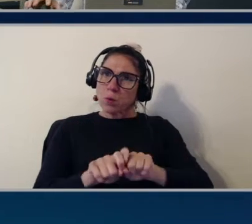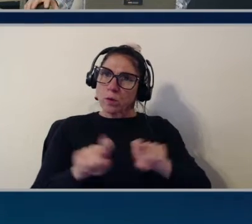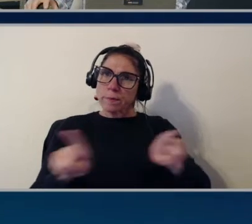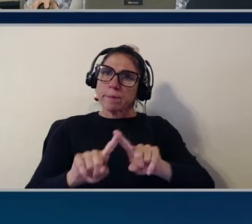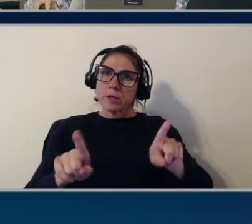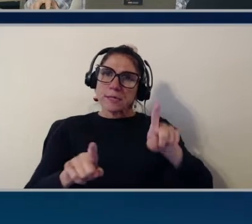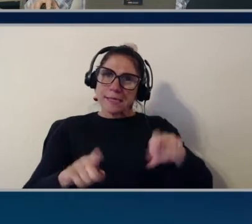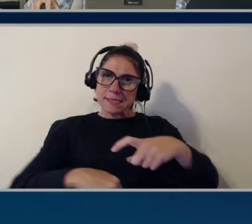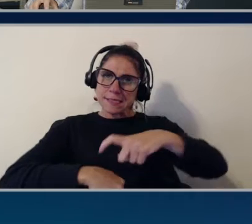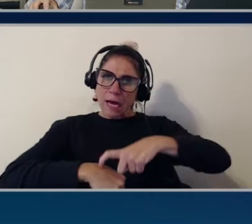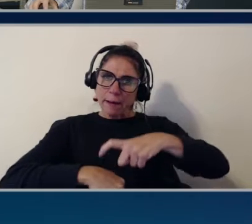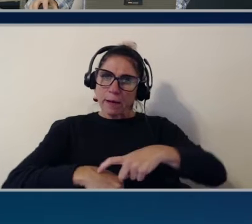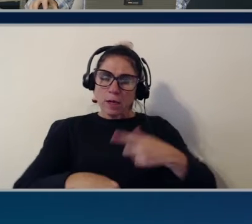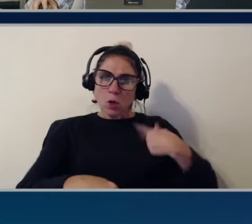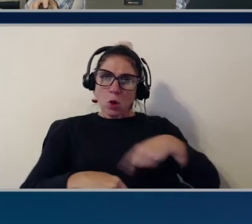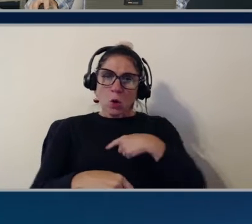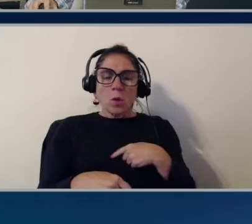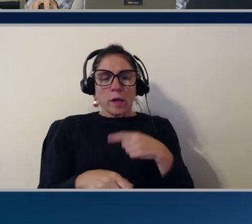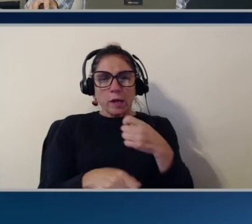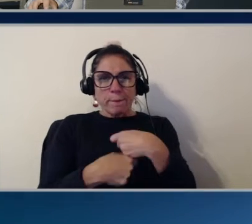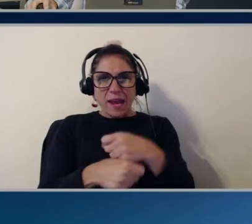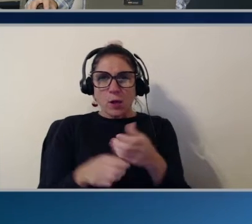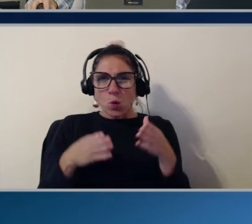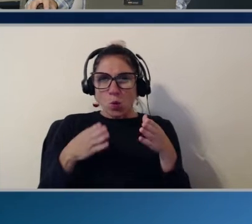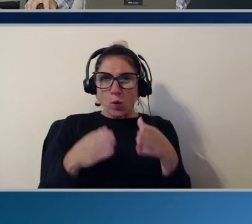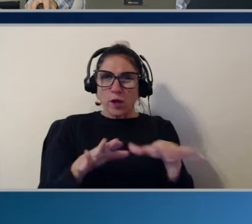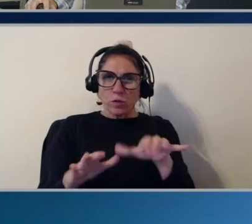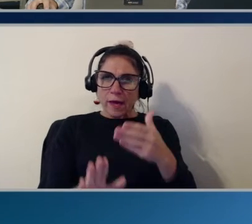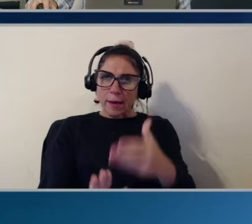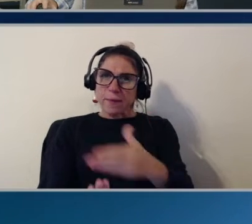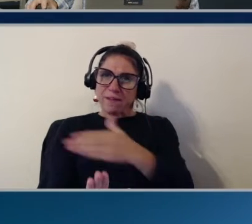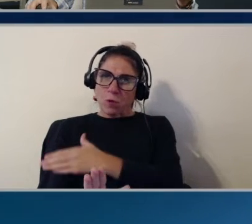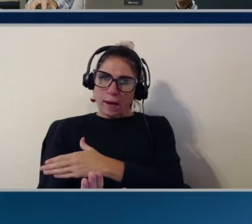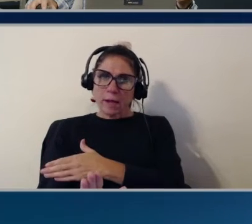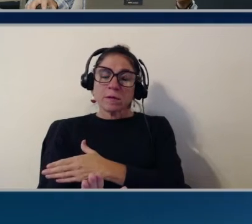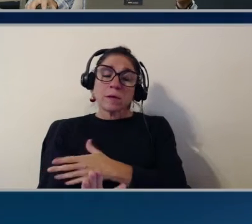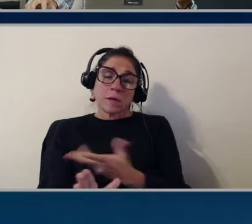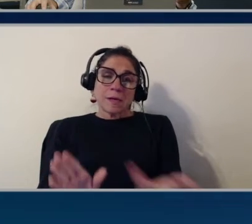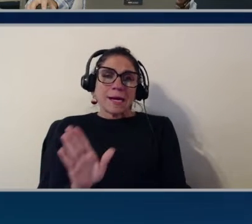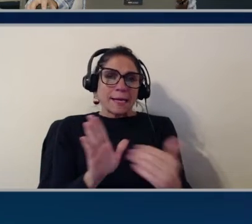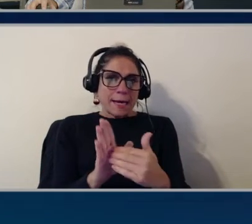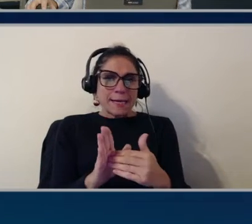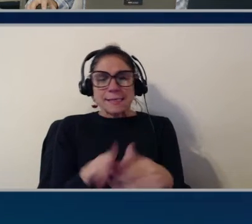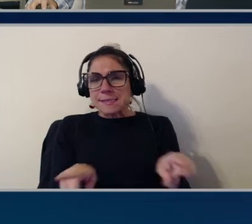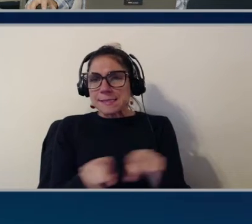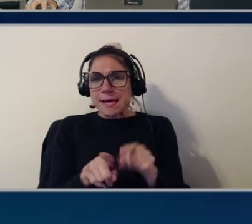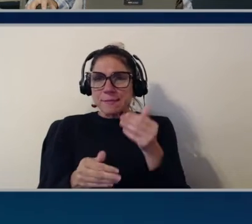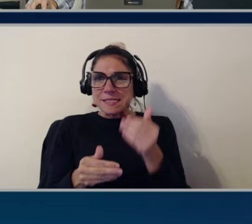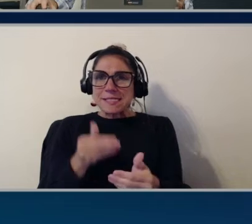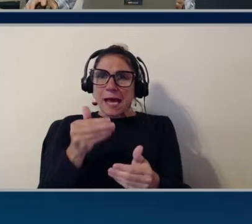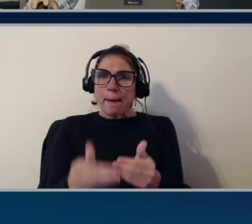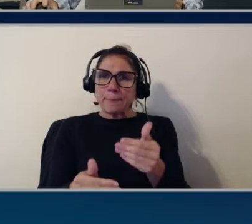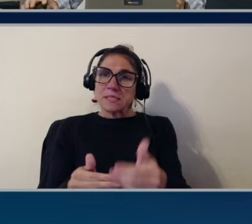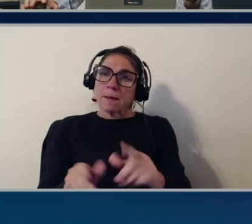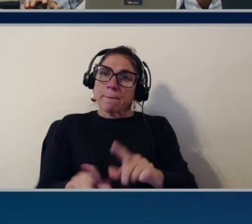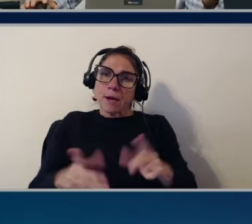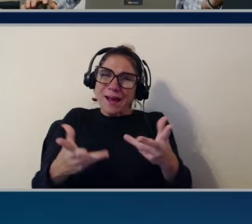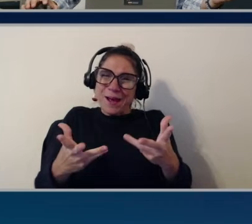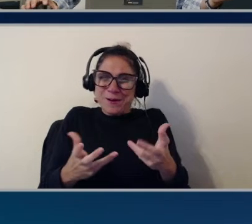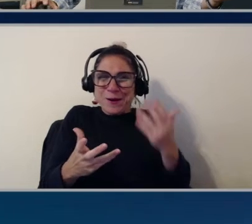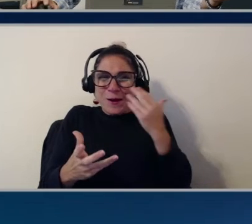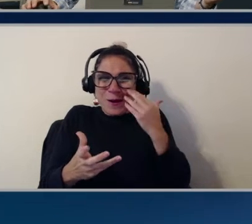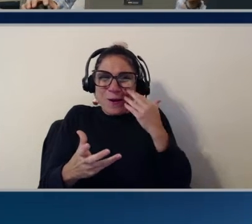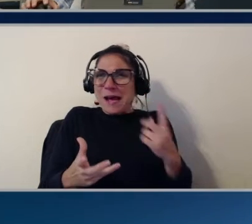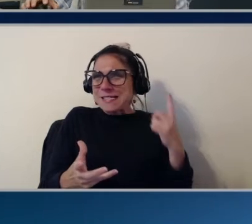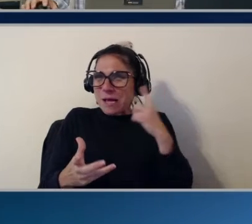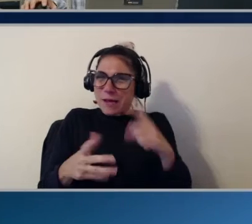basically created a mechanism to do it beforehand. And again, same step, I just want to, I know I'm probably sound like a